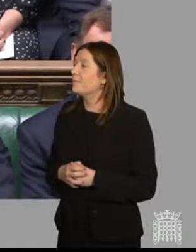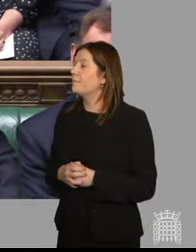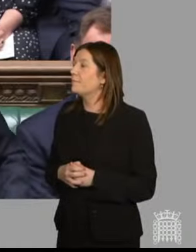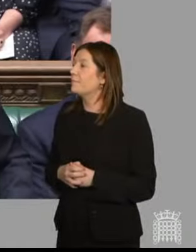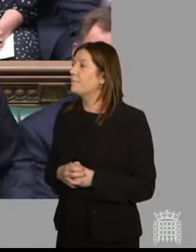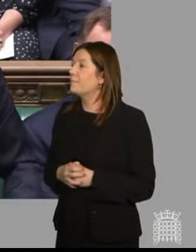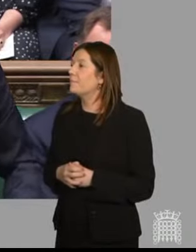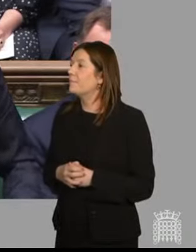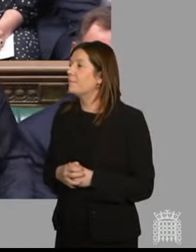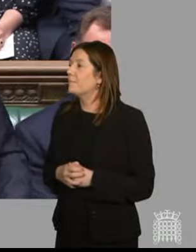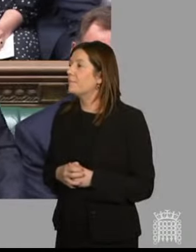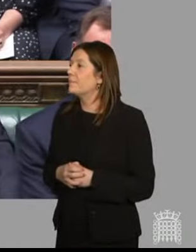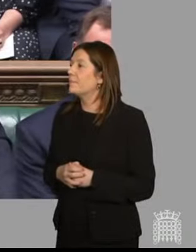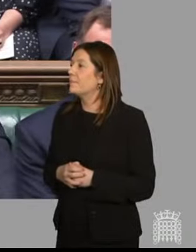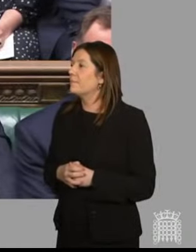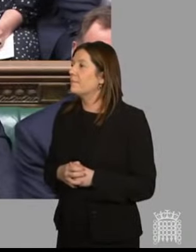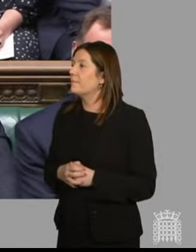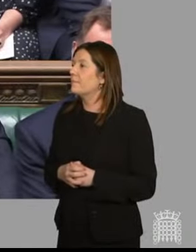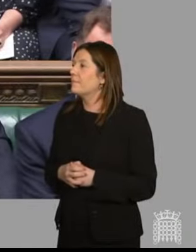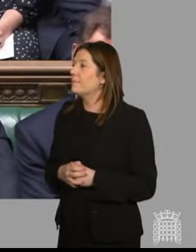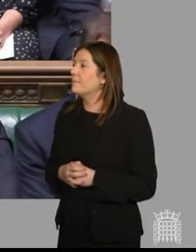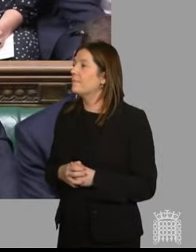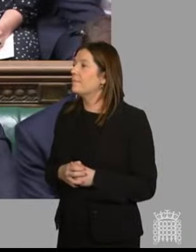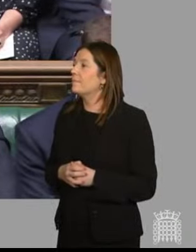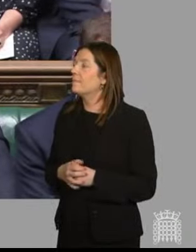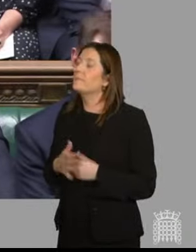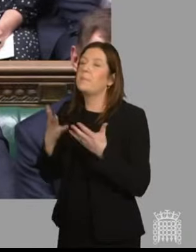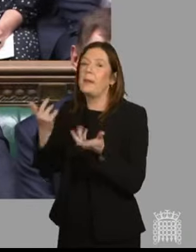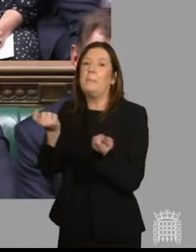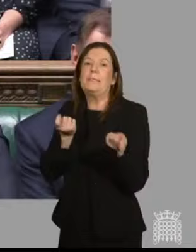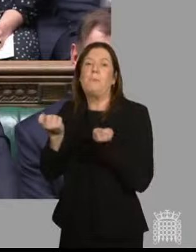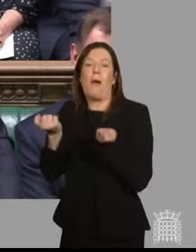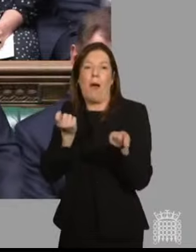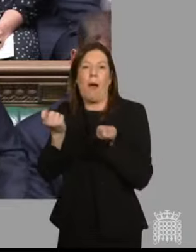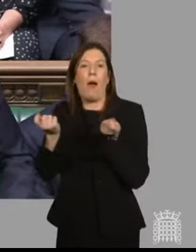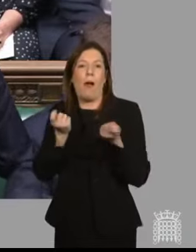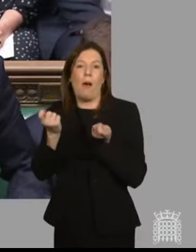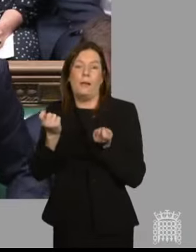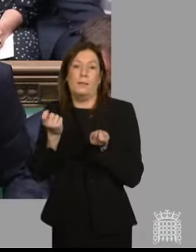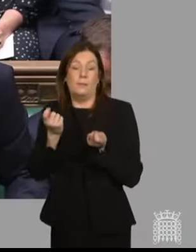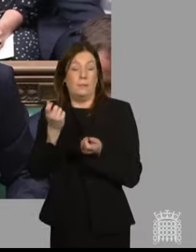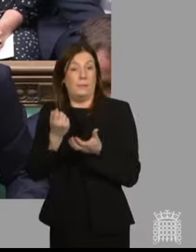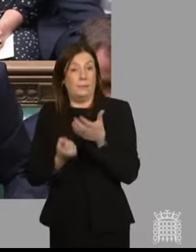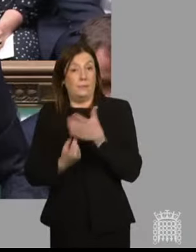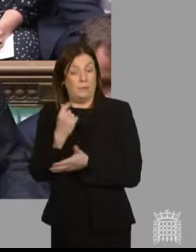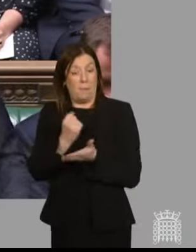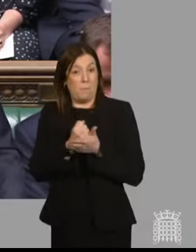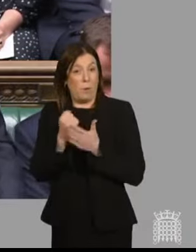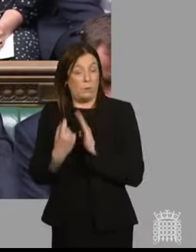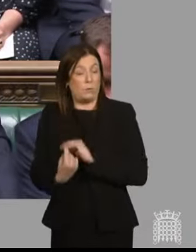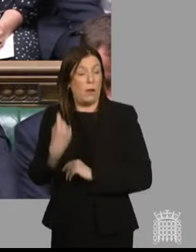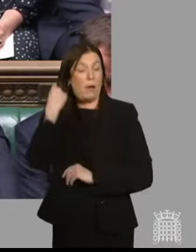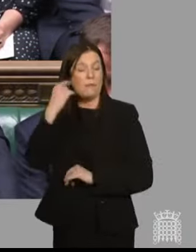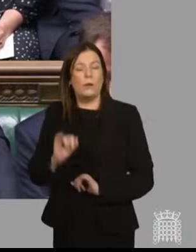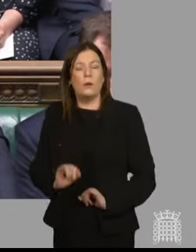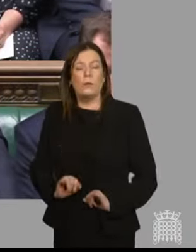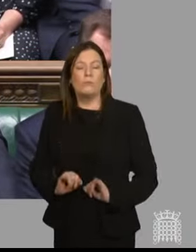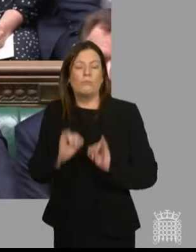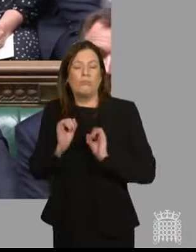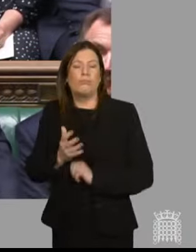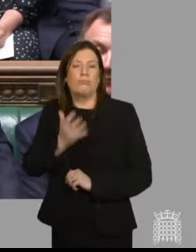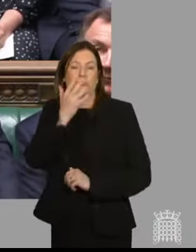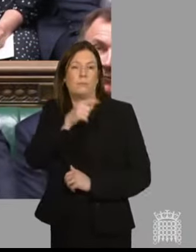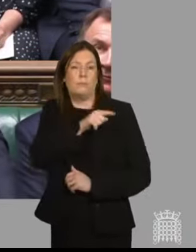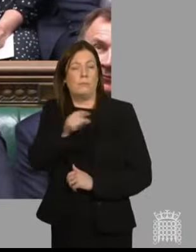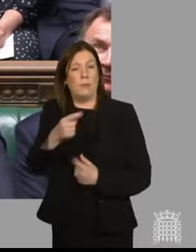Mr. Speaker, this is one of the greatest miscarriages of justice in our nation's history. People who worked hard to serve their communities had their lives and